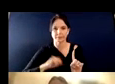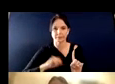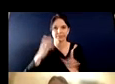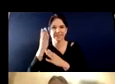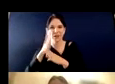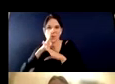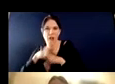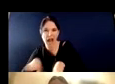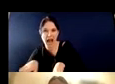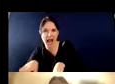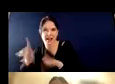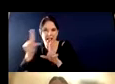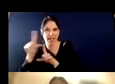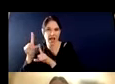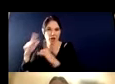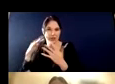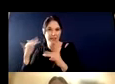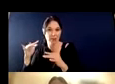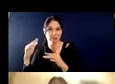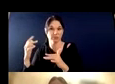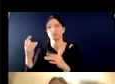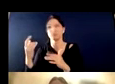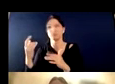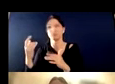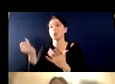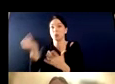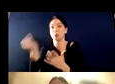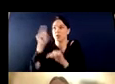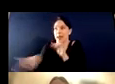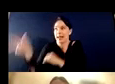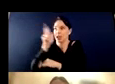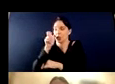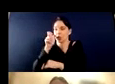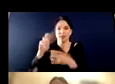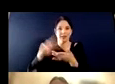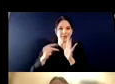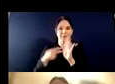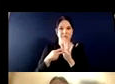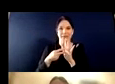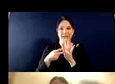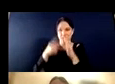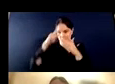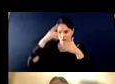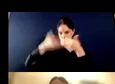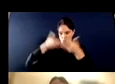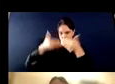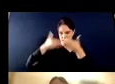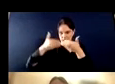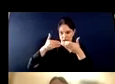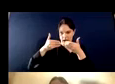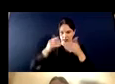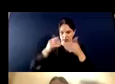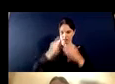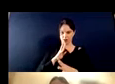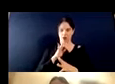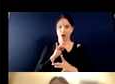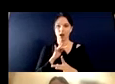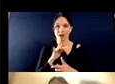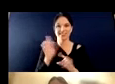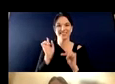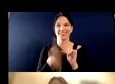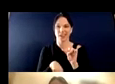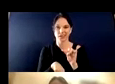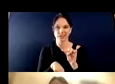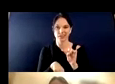to produce it. That's why it's very important that if your goal for your child is for them to be able to use